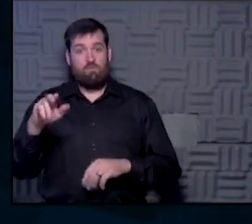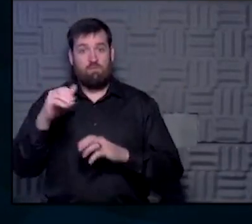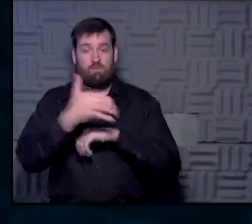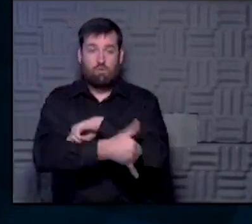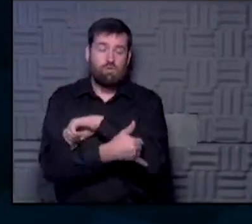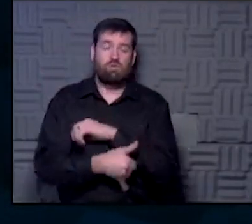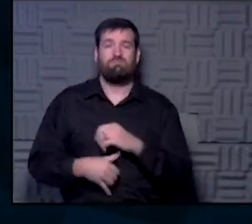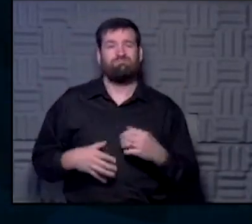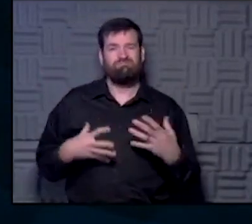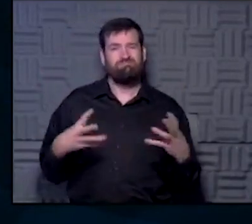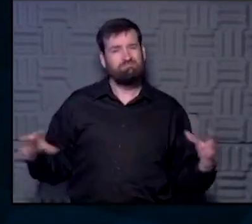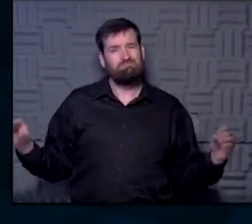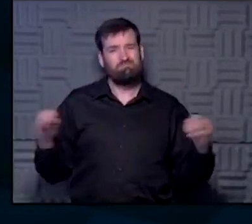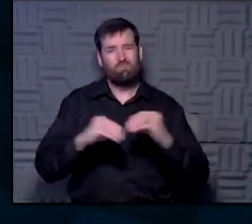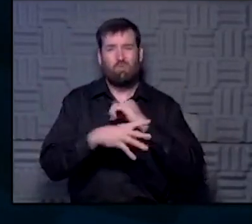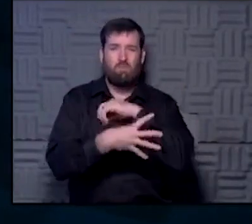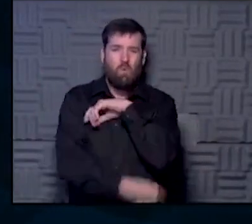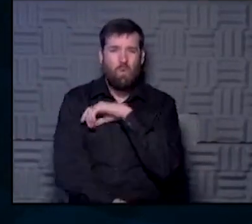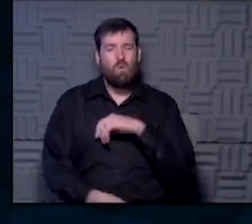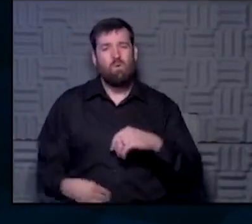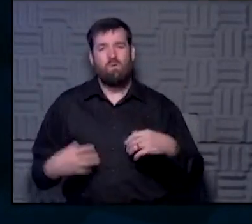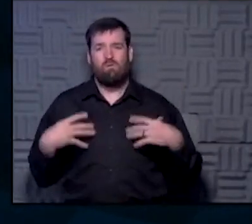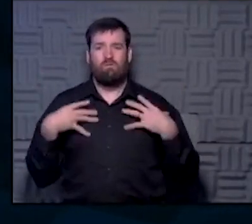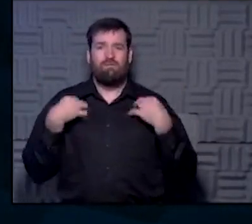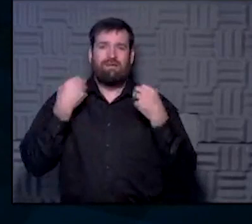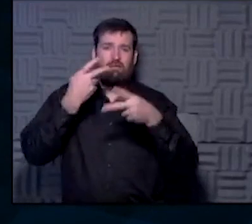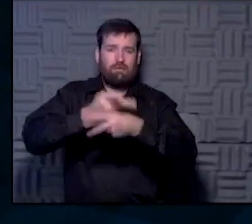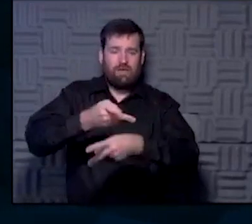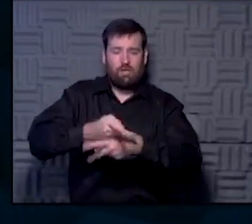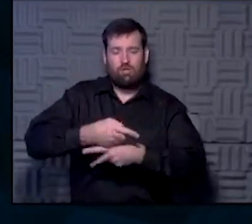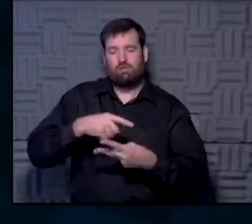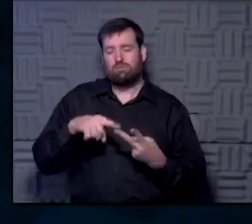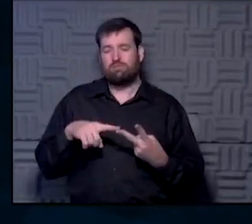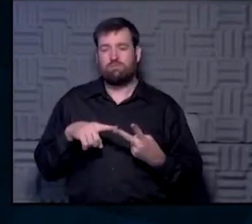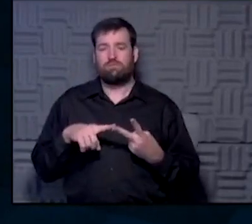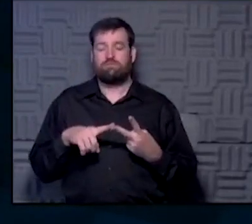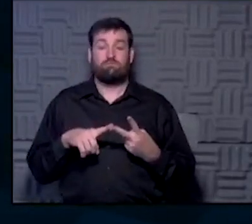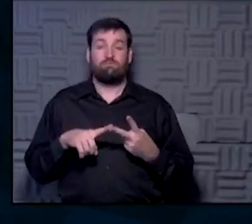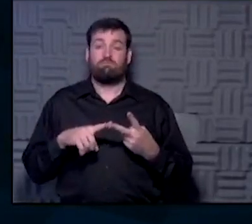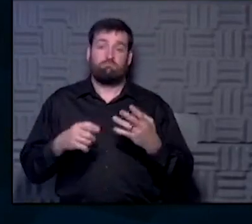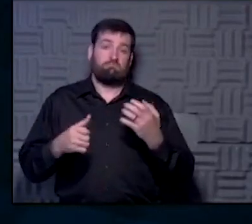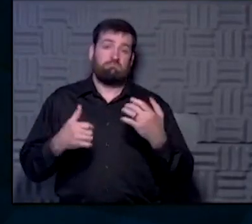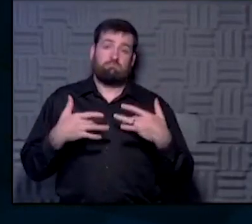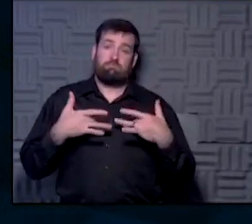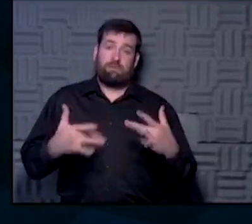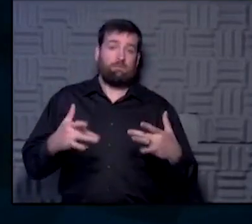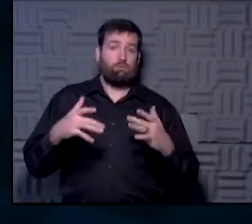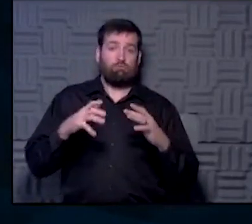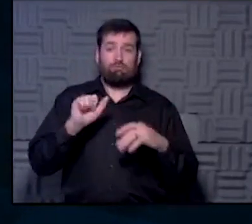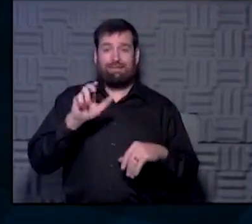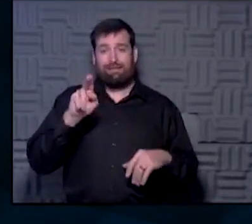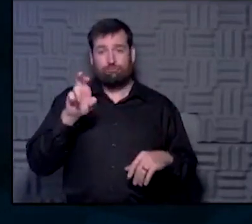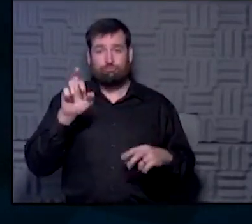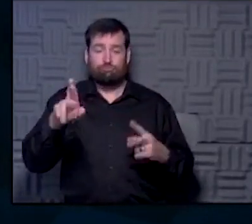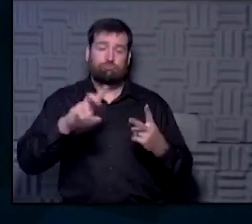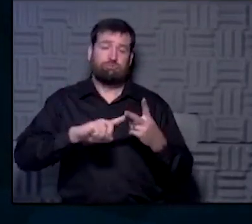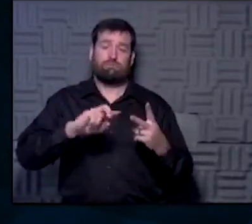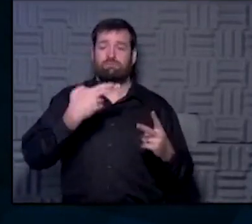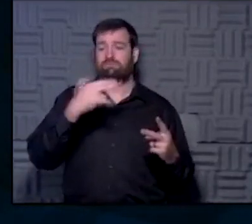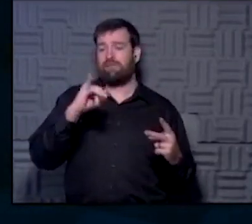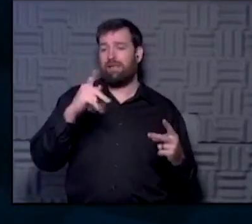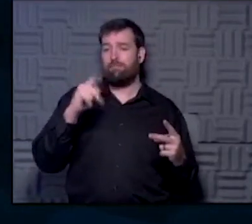much poorer, unfortunately, baseline health outcomes in Wyandotte County. We have higher rates of the vast majority of typical cancers, higher rates of hypertension